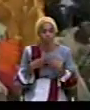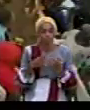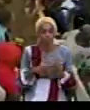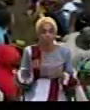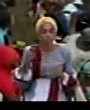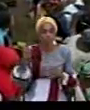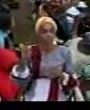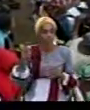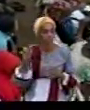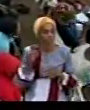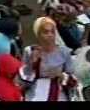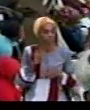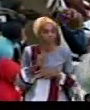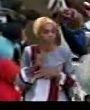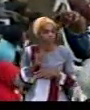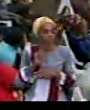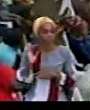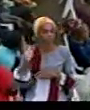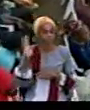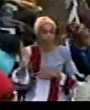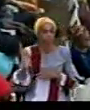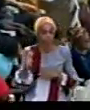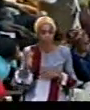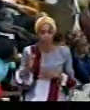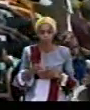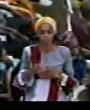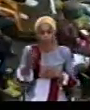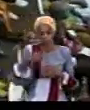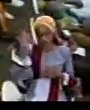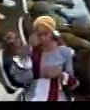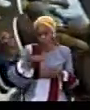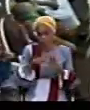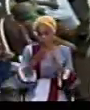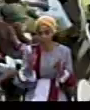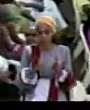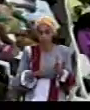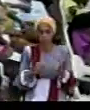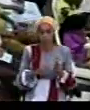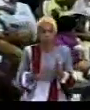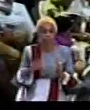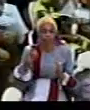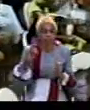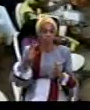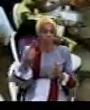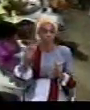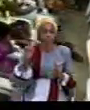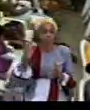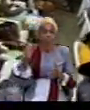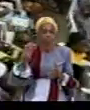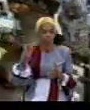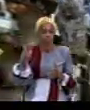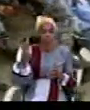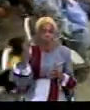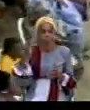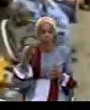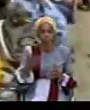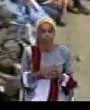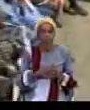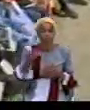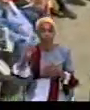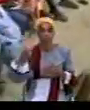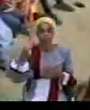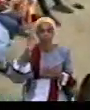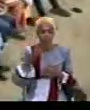page. Obadiah Oluwadari, an 8-month-old baby, had been seriously sick